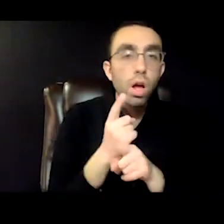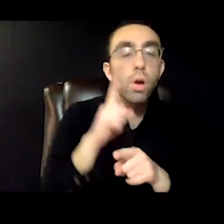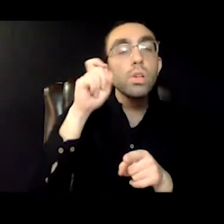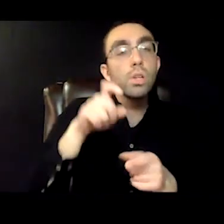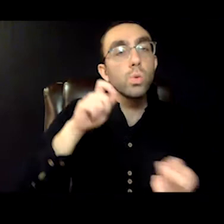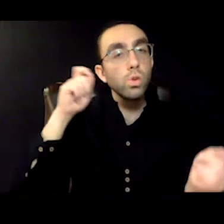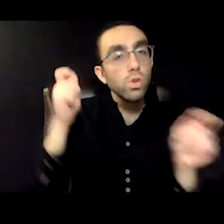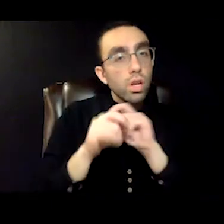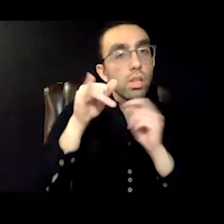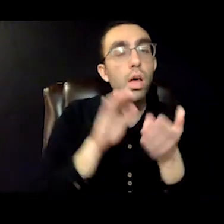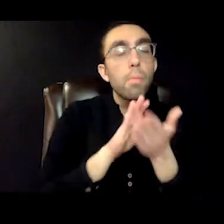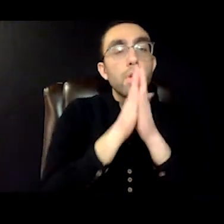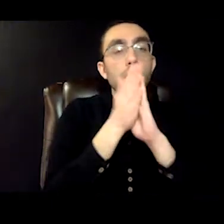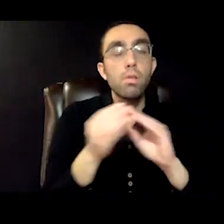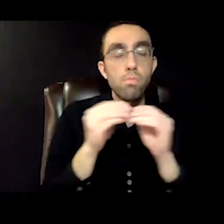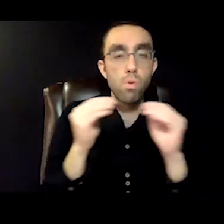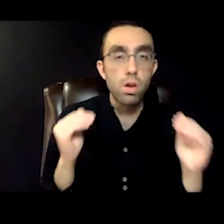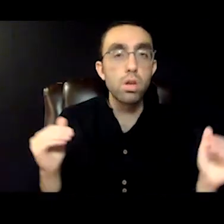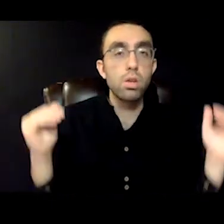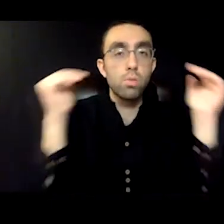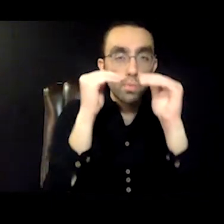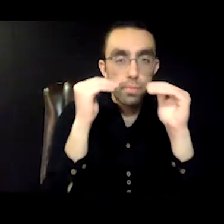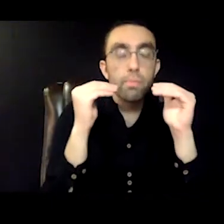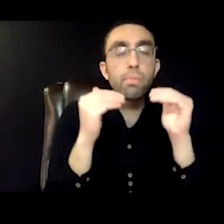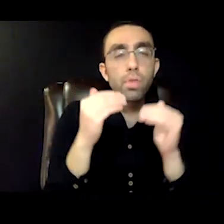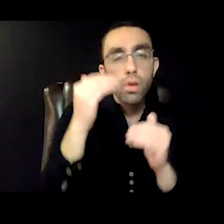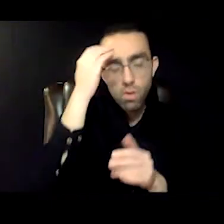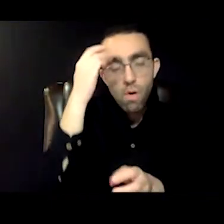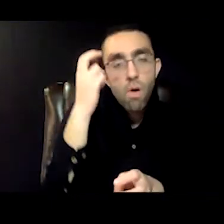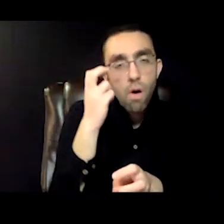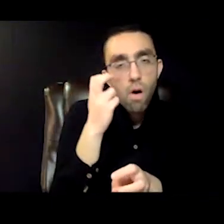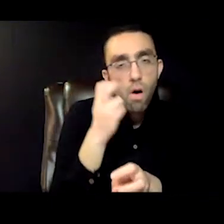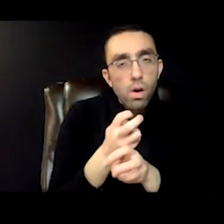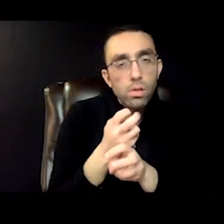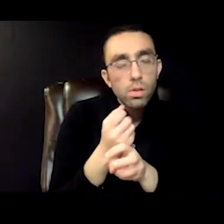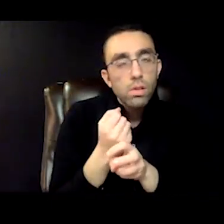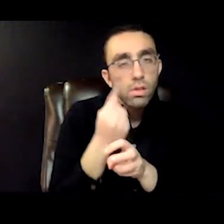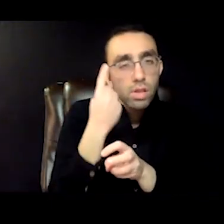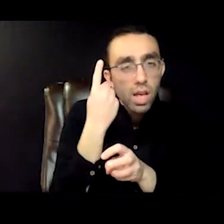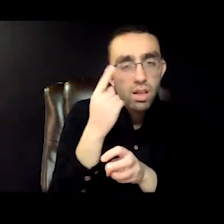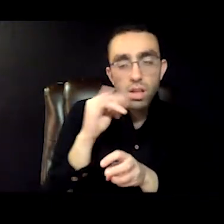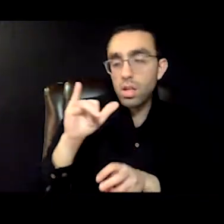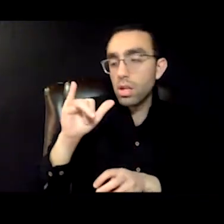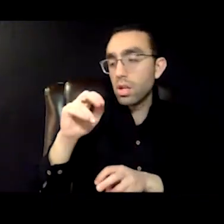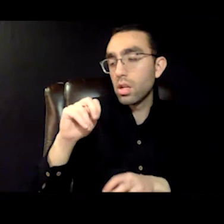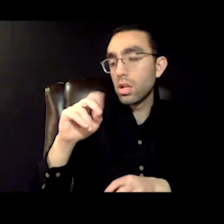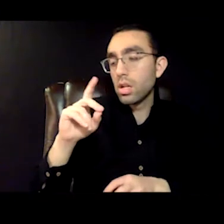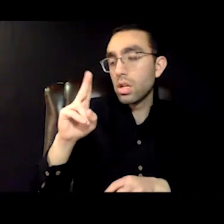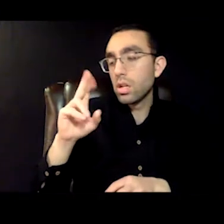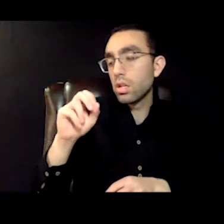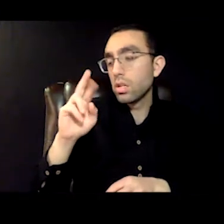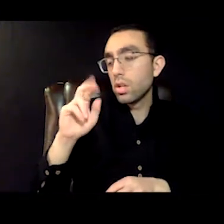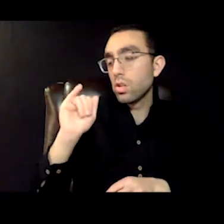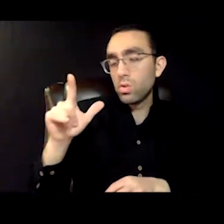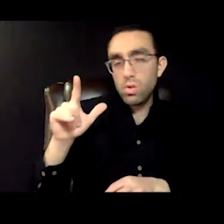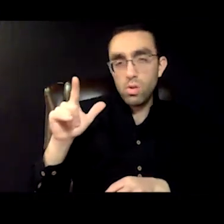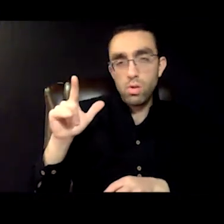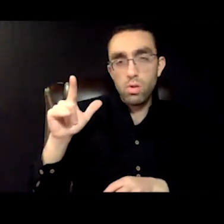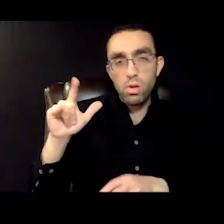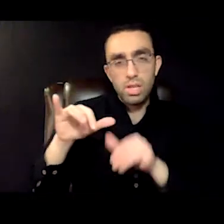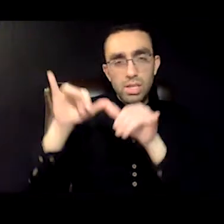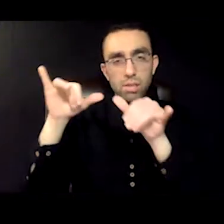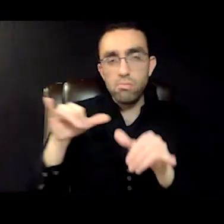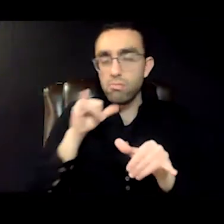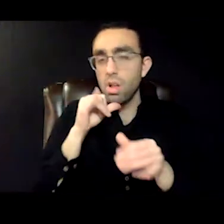Now, I know some people have a hard time understanding how the industrial agricultural system doesn't feed the world. And